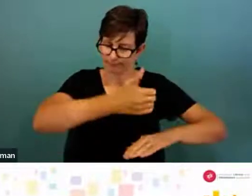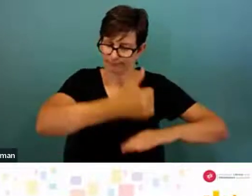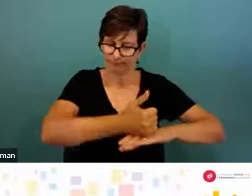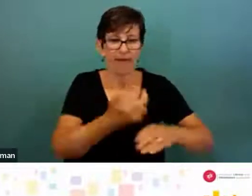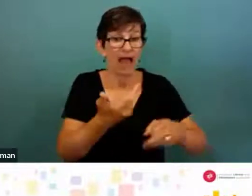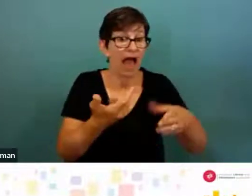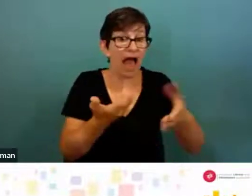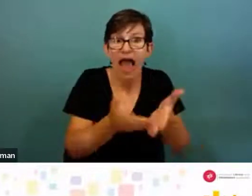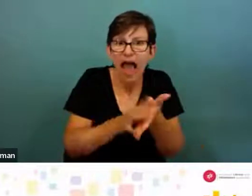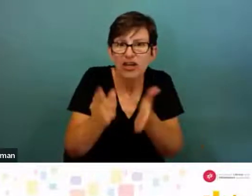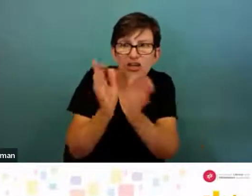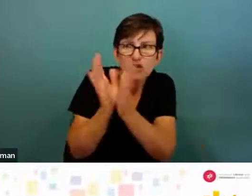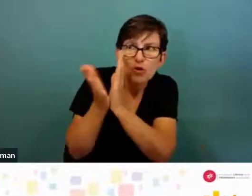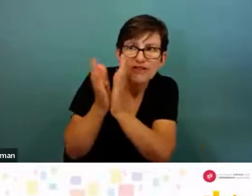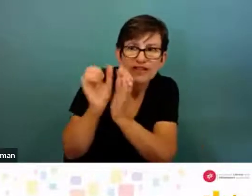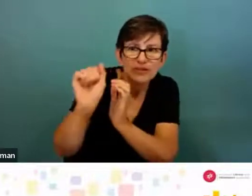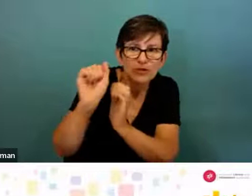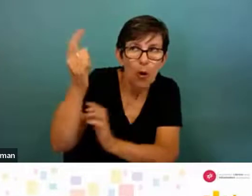manager?